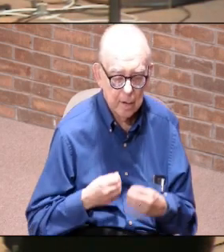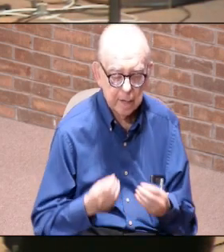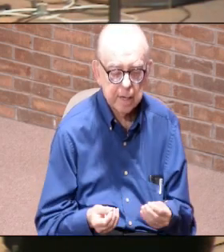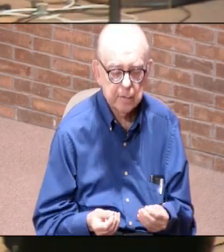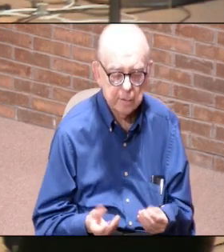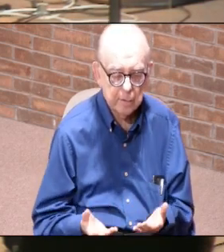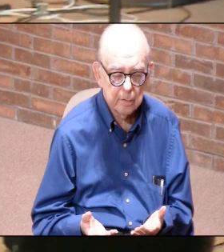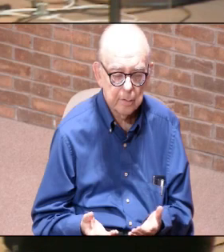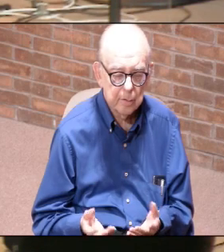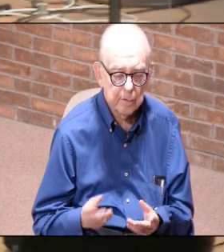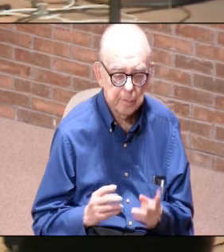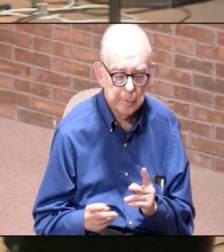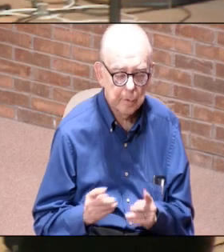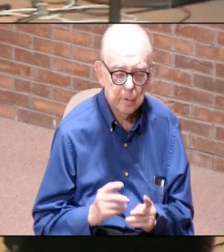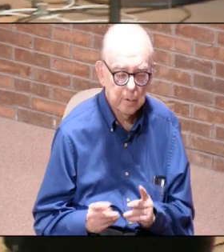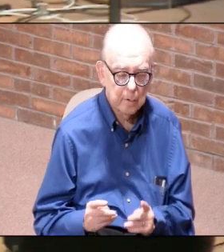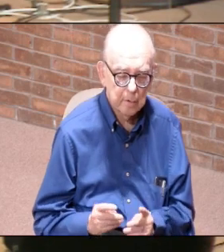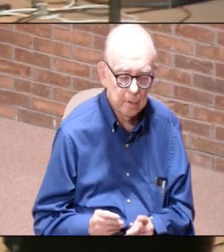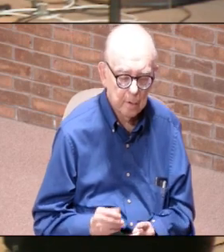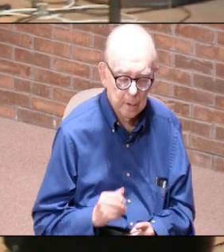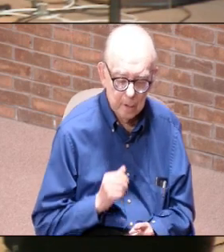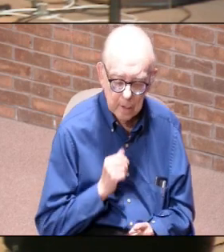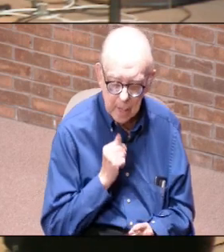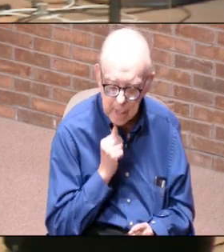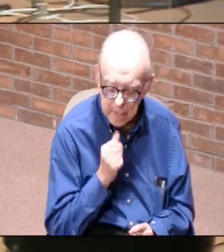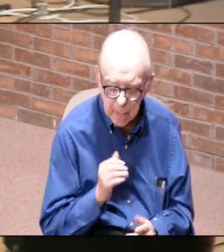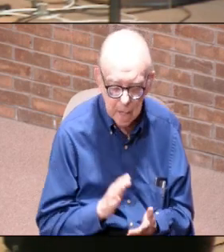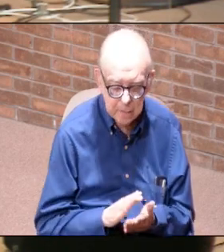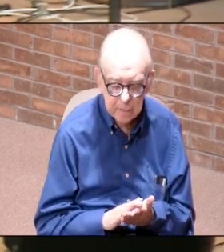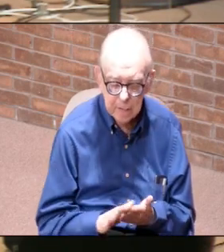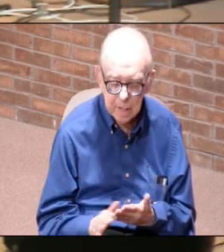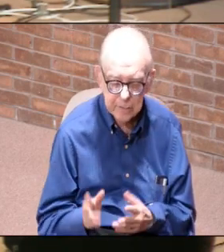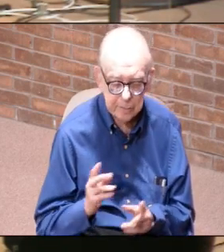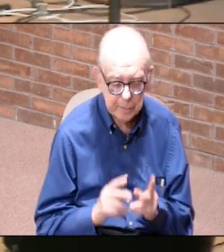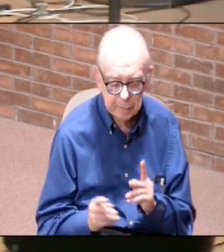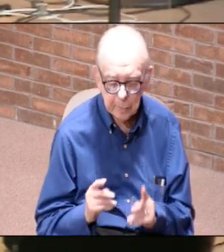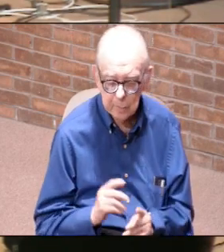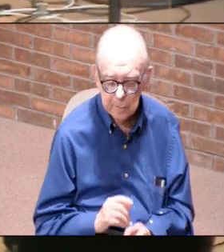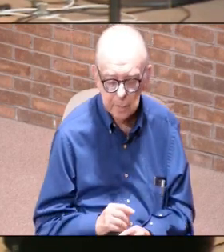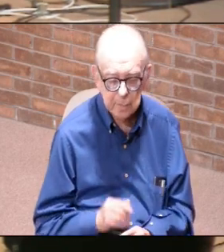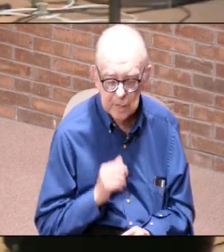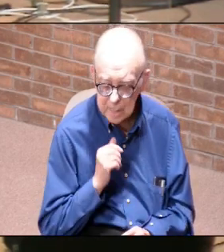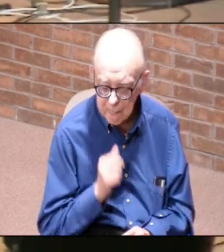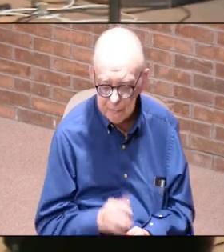them. They were not nice people.